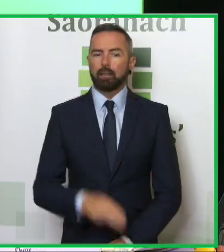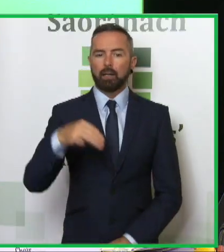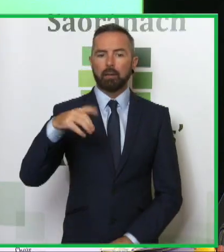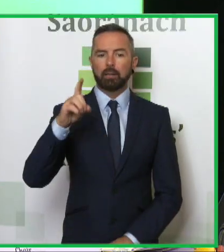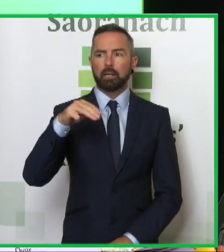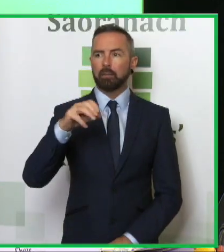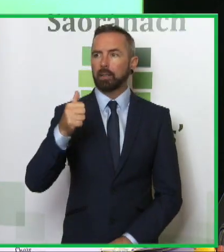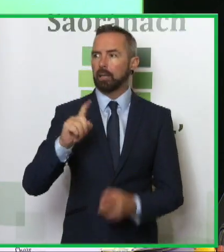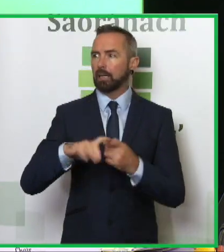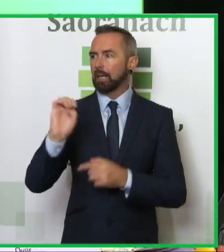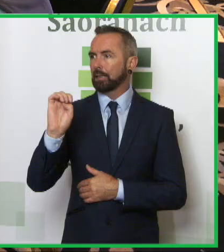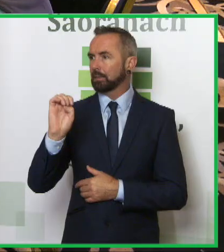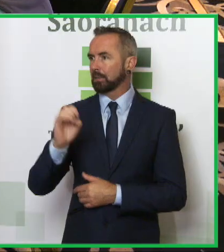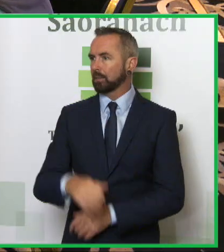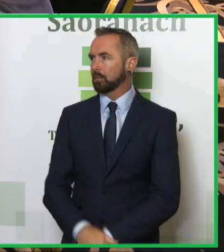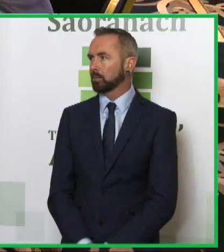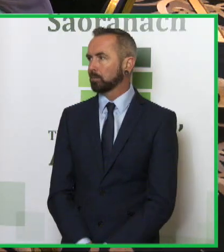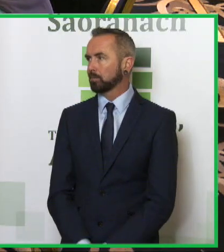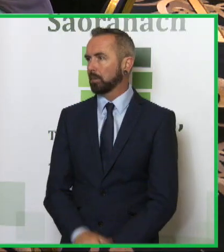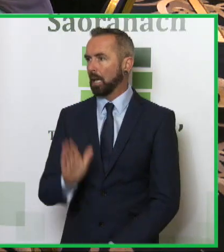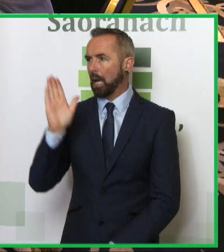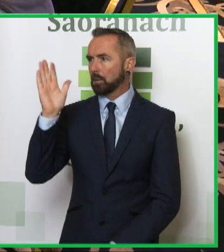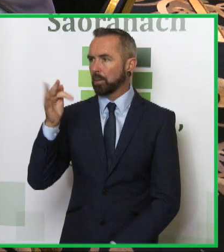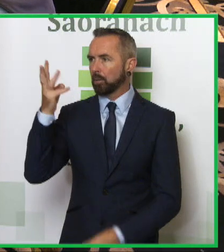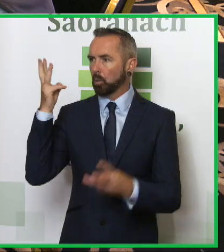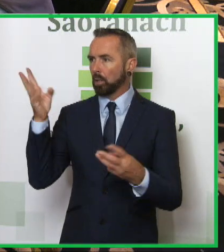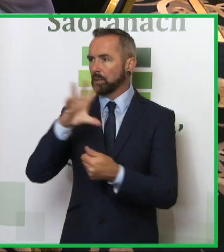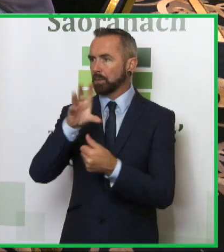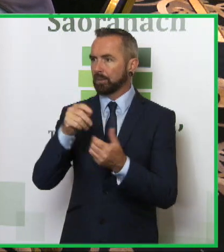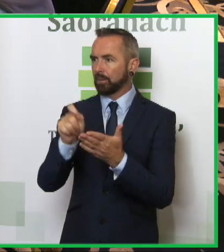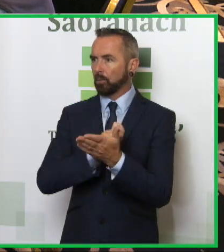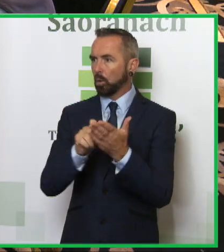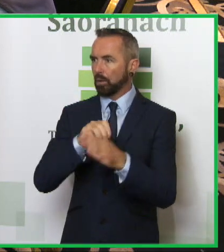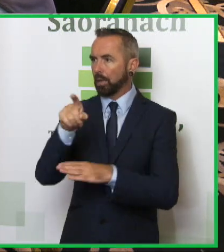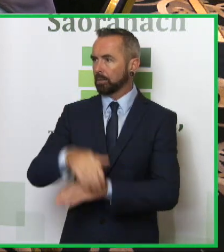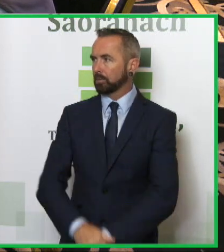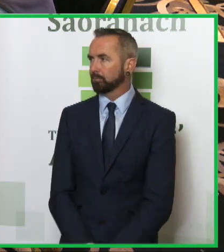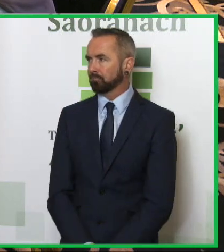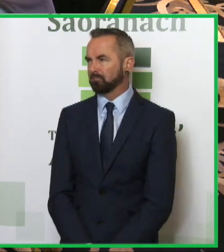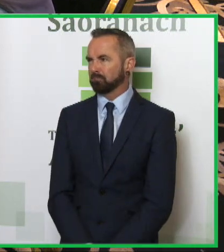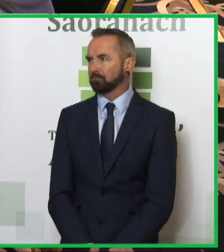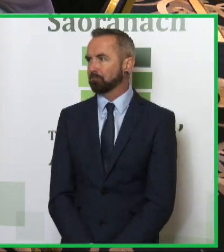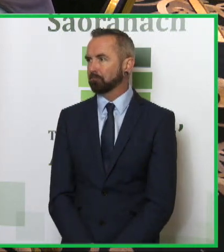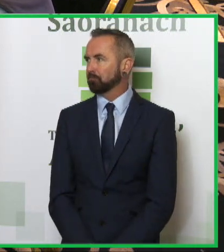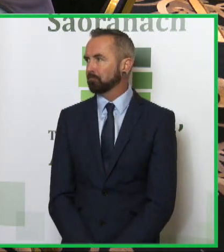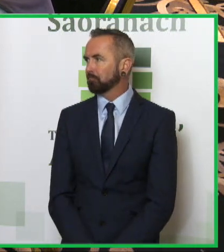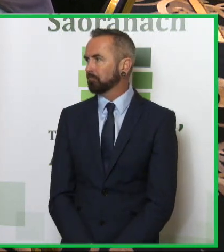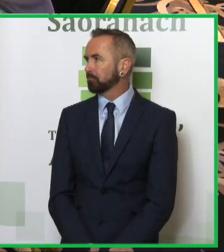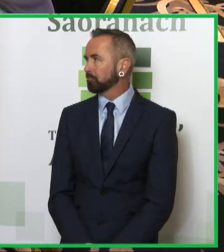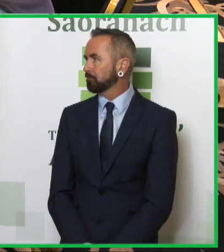MDMA, ecstasy. Hands up if you want a particular vote on that. It's not